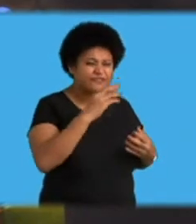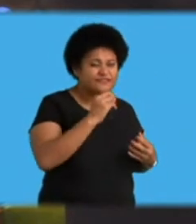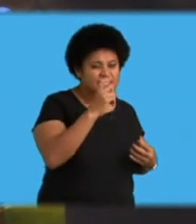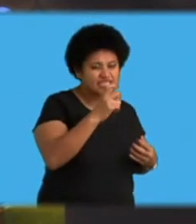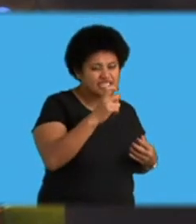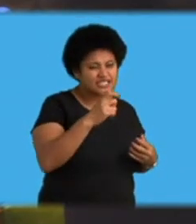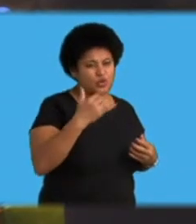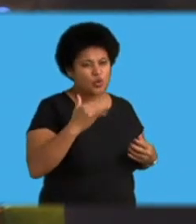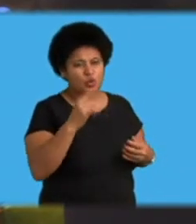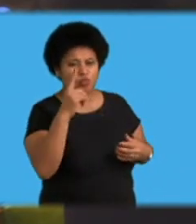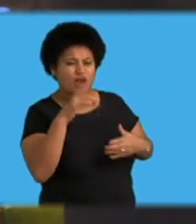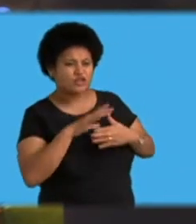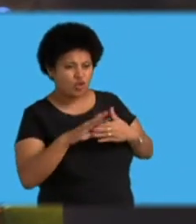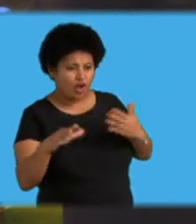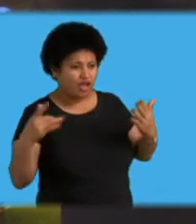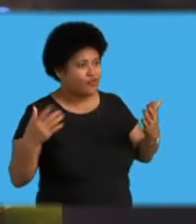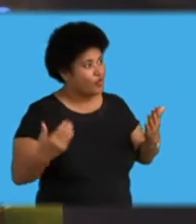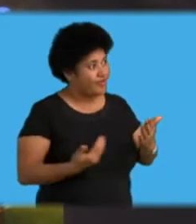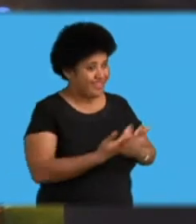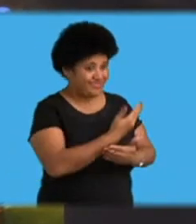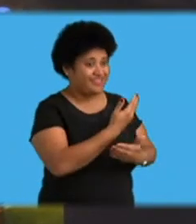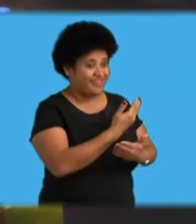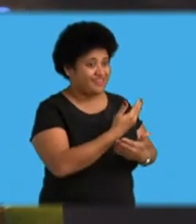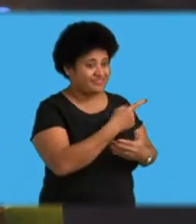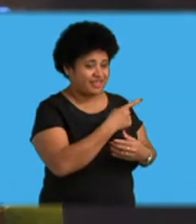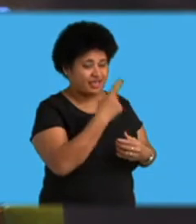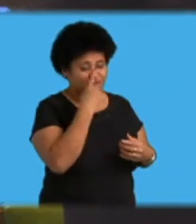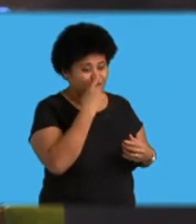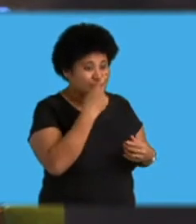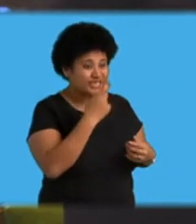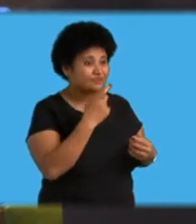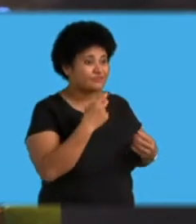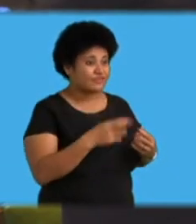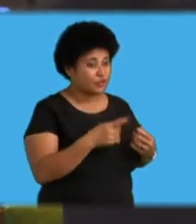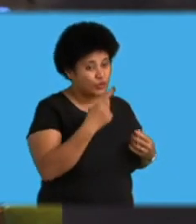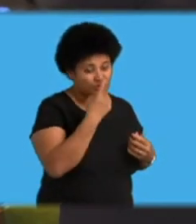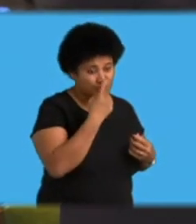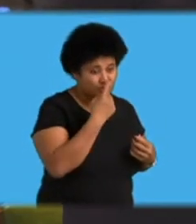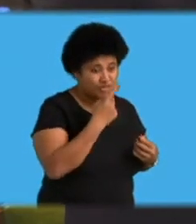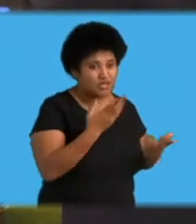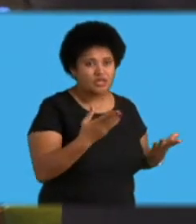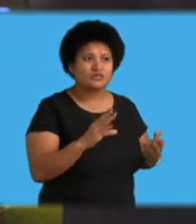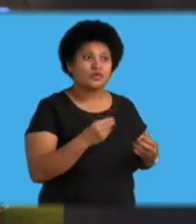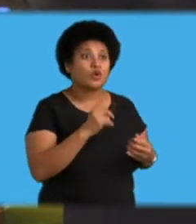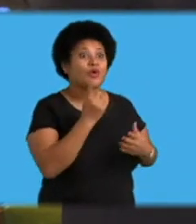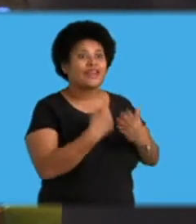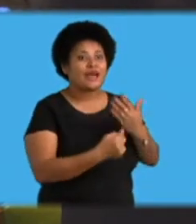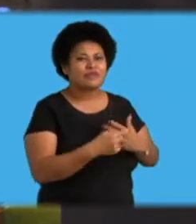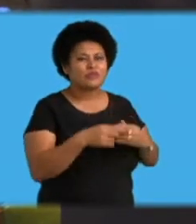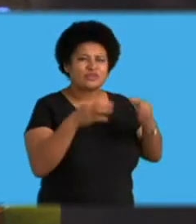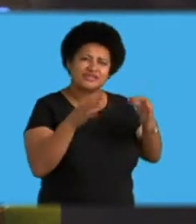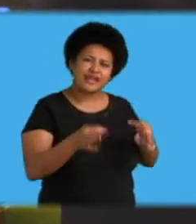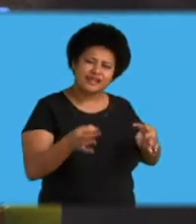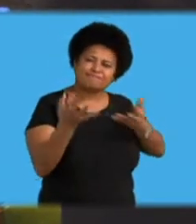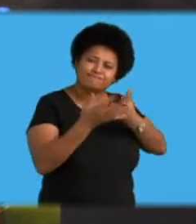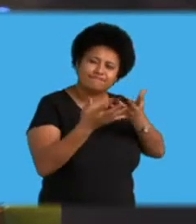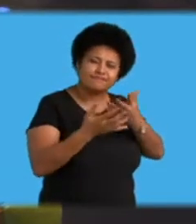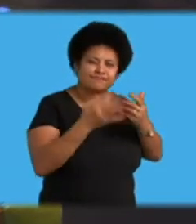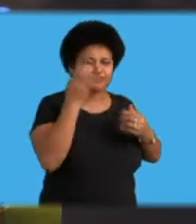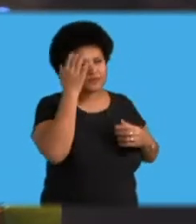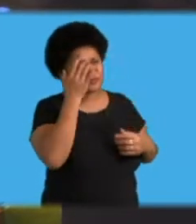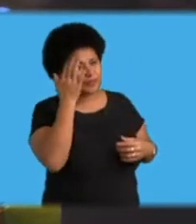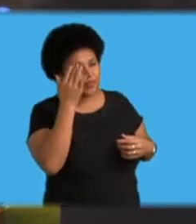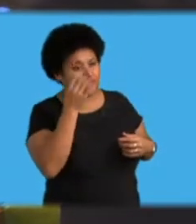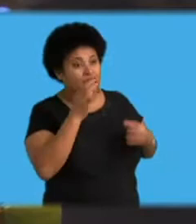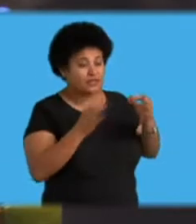to restrict people to come and visit the museum. So we decided that every last Saturday of the month,